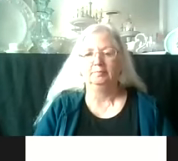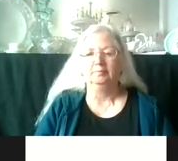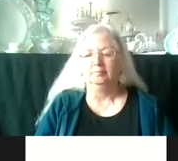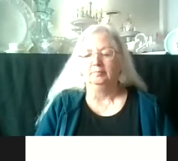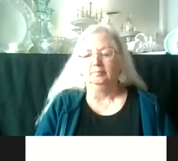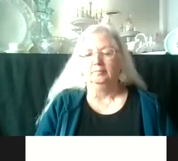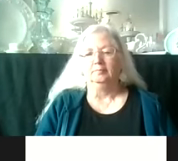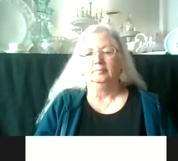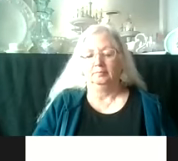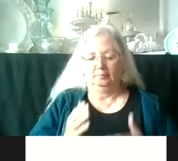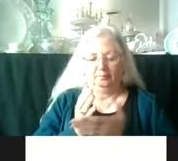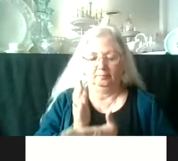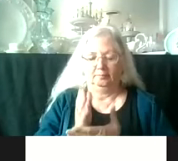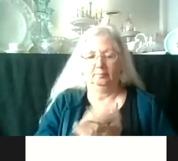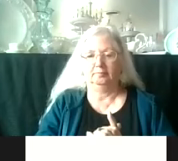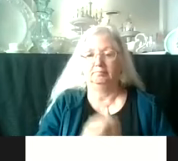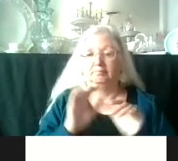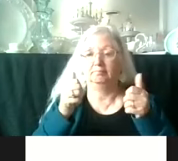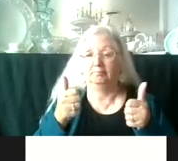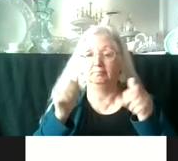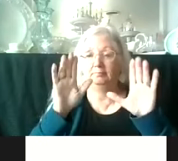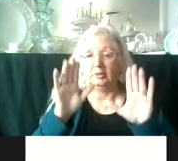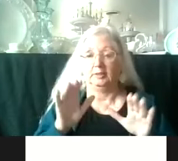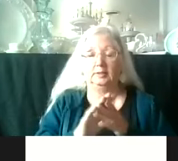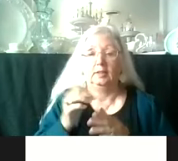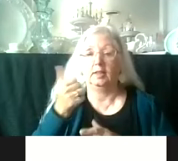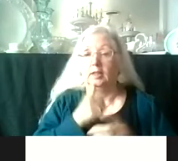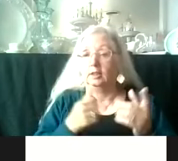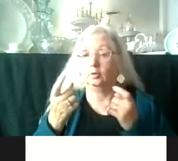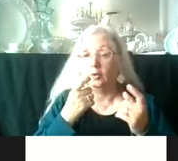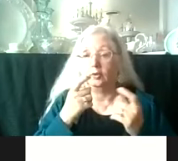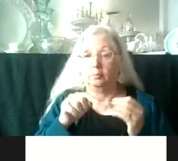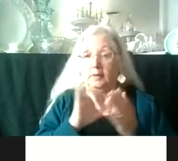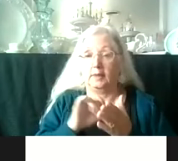All right. Excellent. Questions on this?